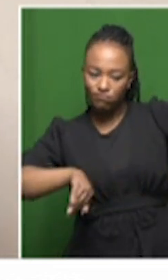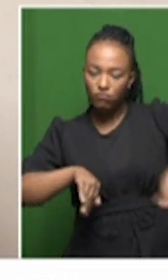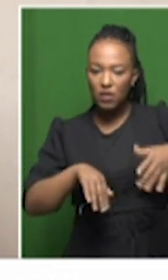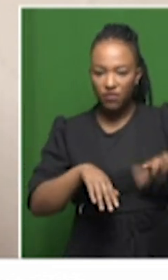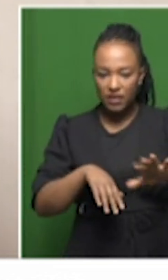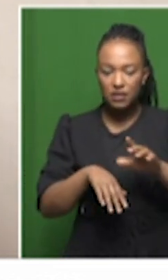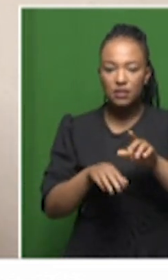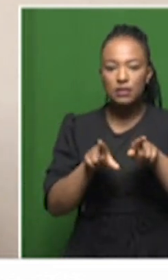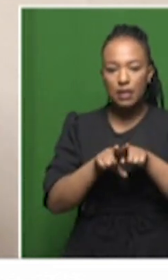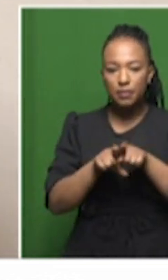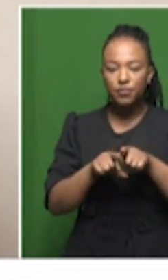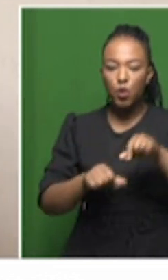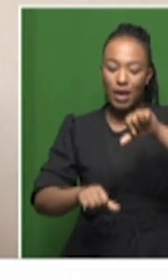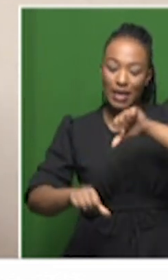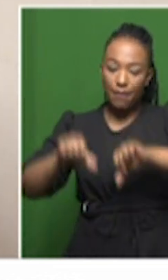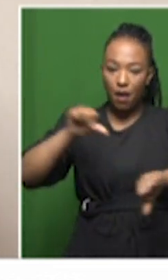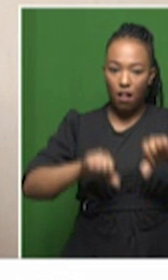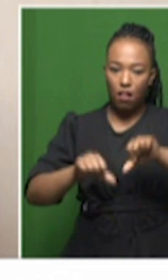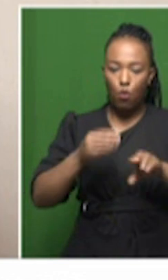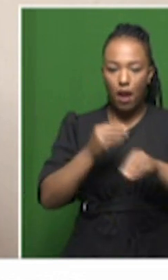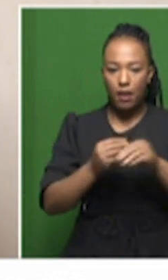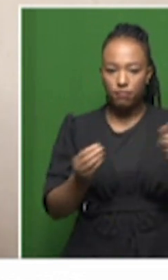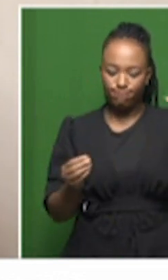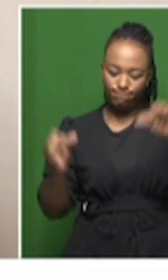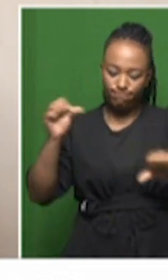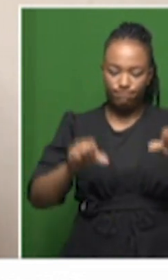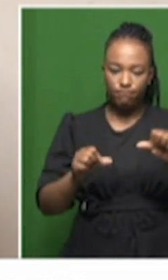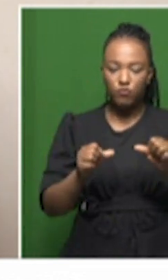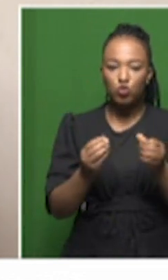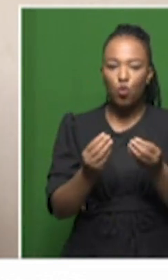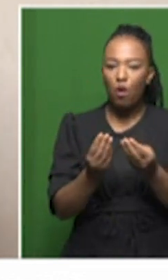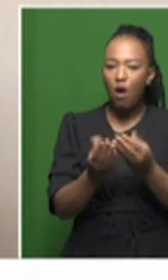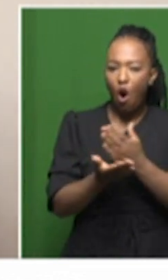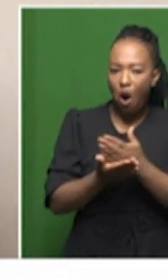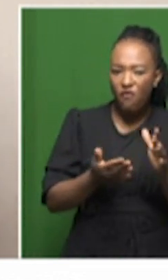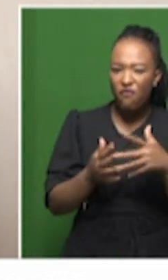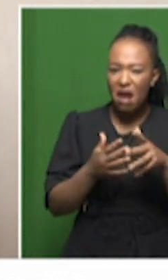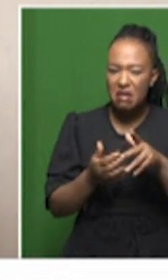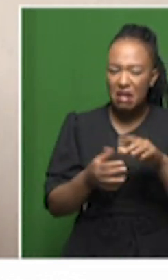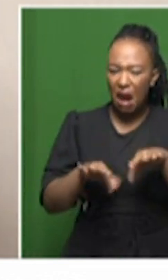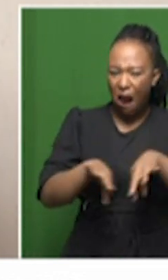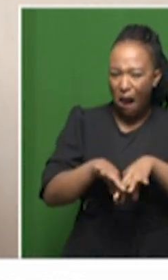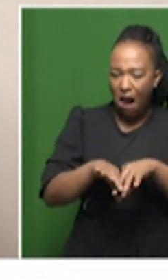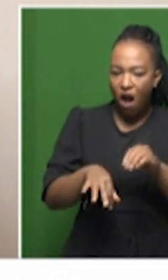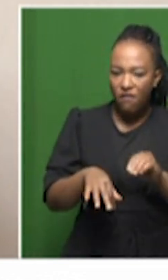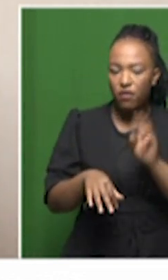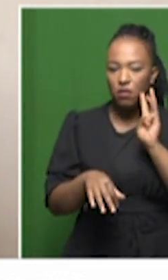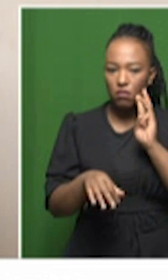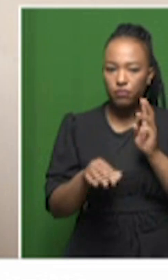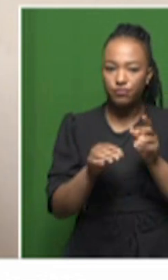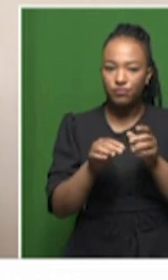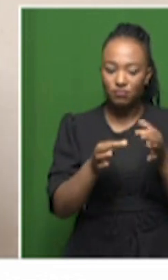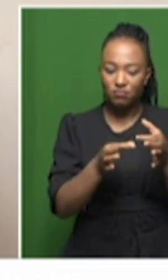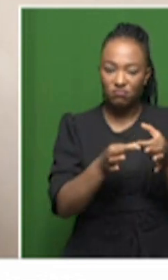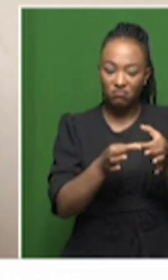added dosage of chemicals to actually kill the bacteria in the system. Our resampling has confirmed that the